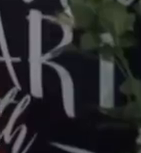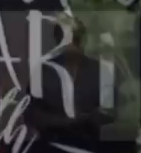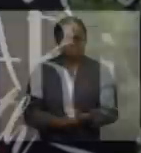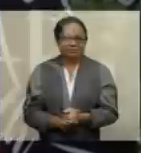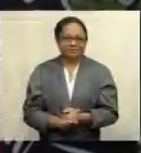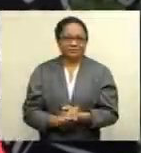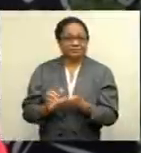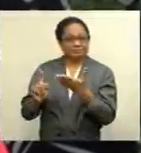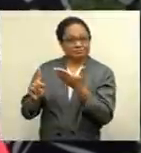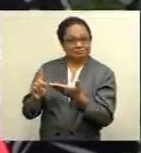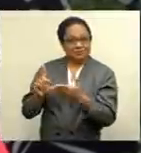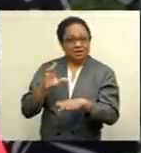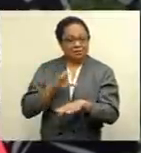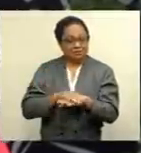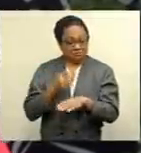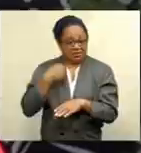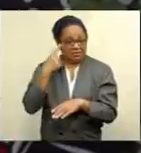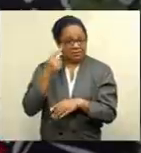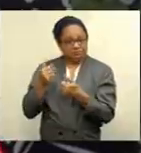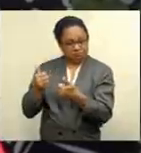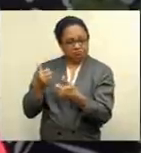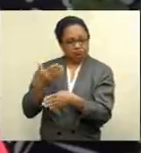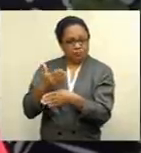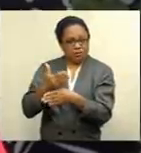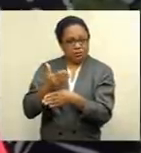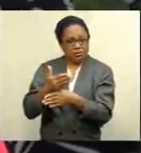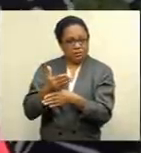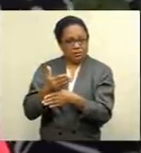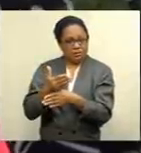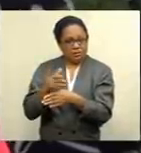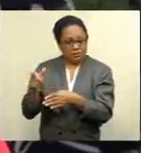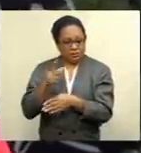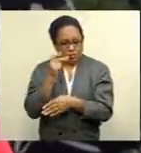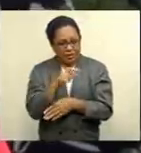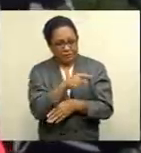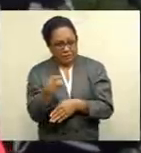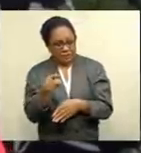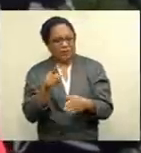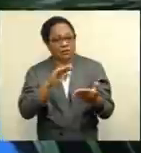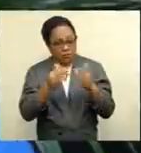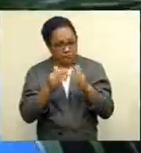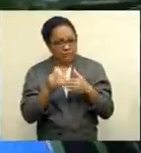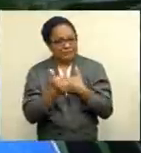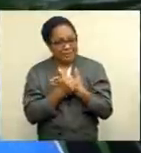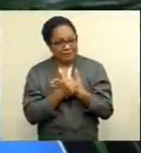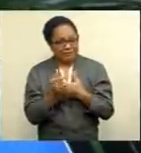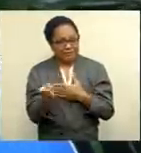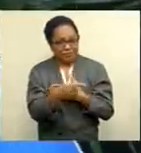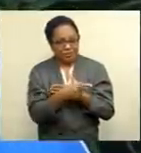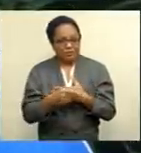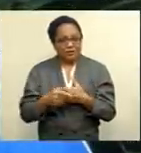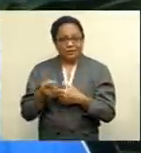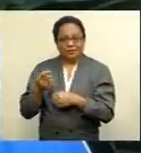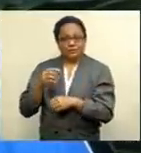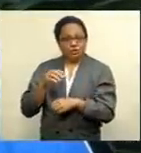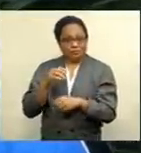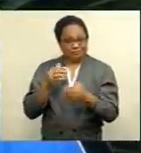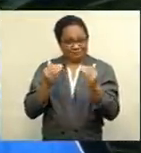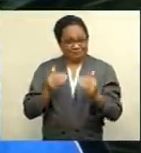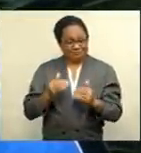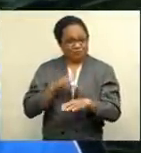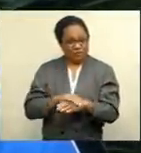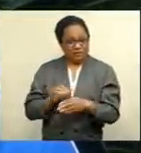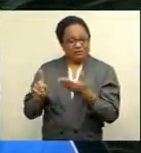The police force, they're doing a great job keeping our community safe and everything. For the police officers, I think